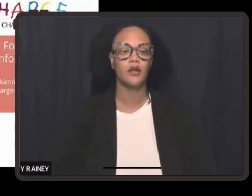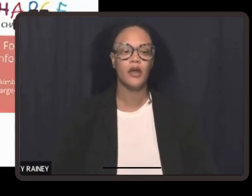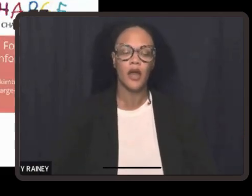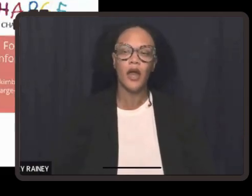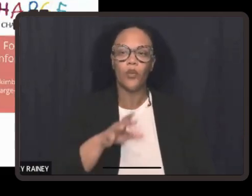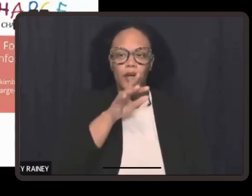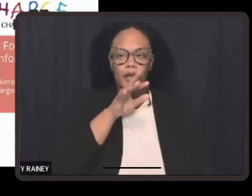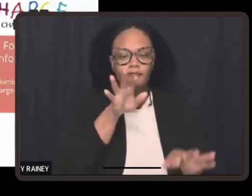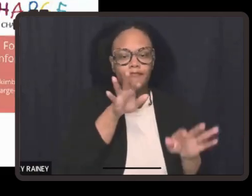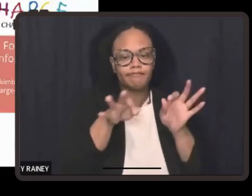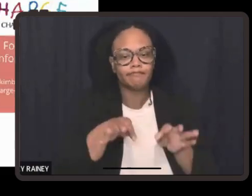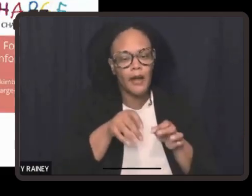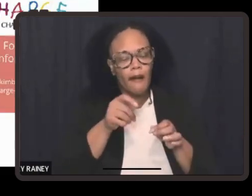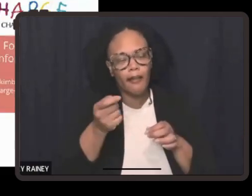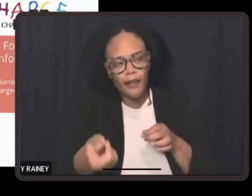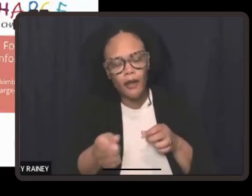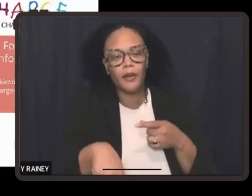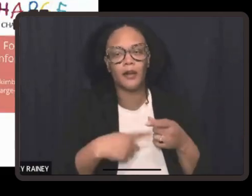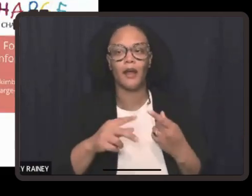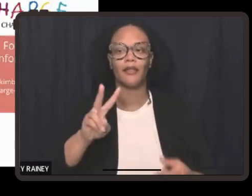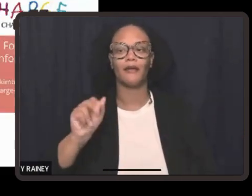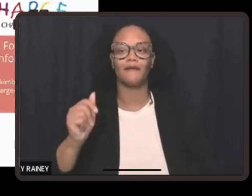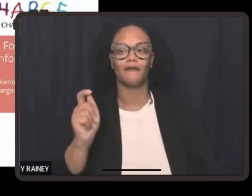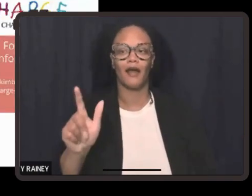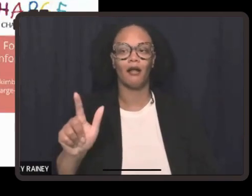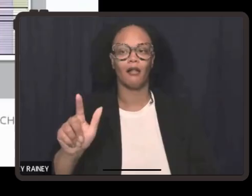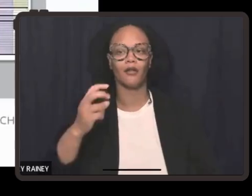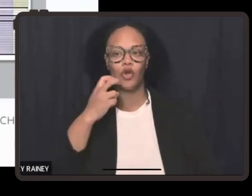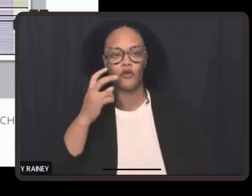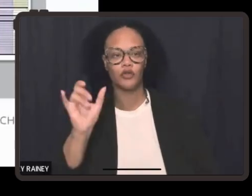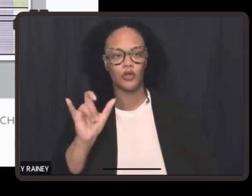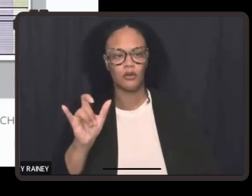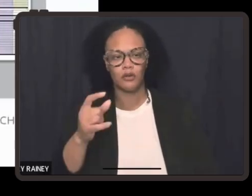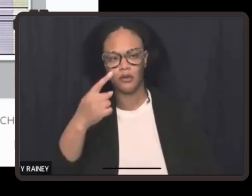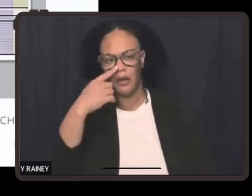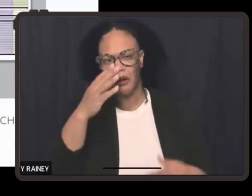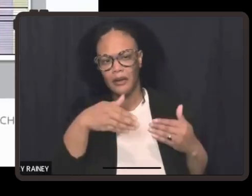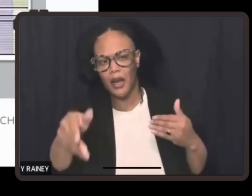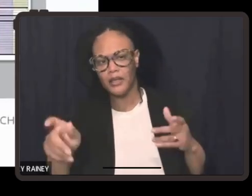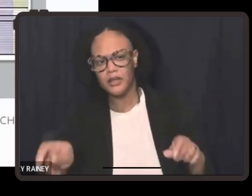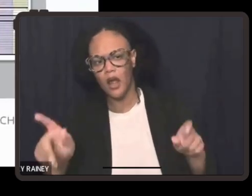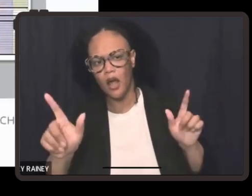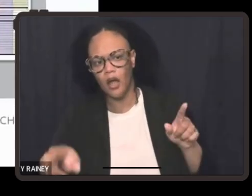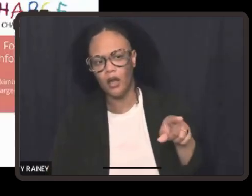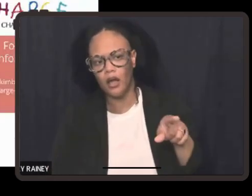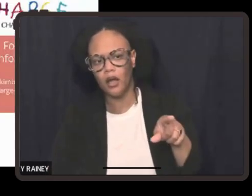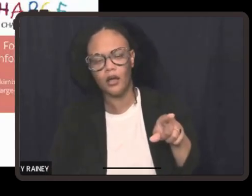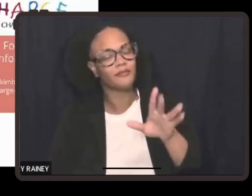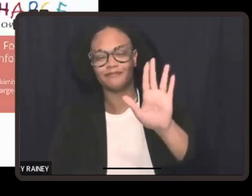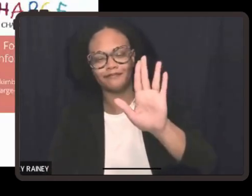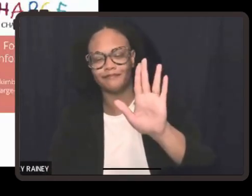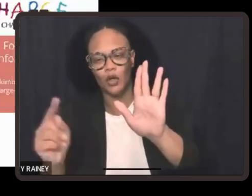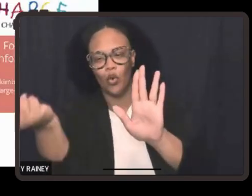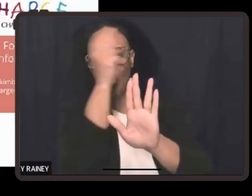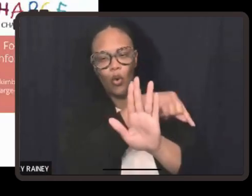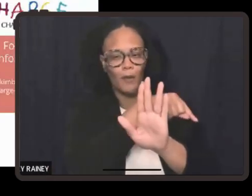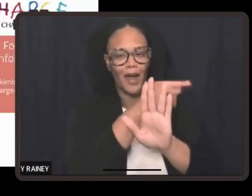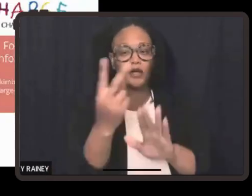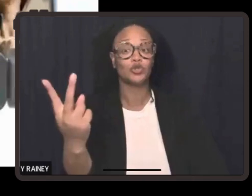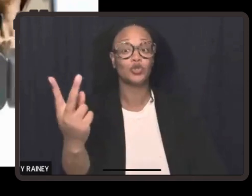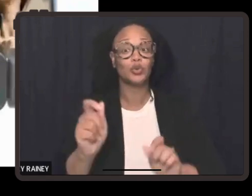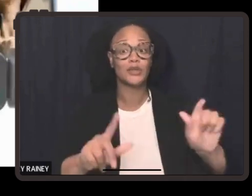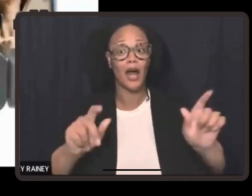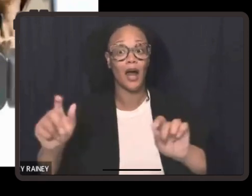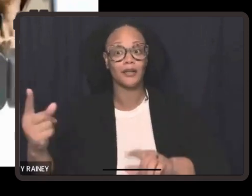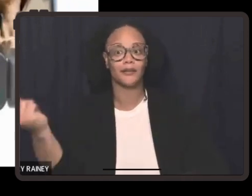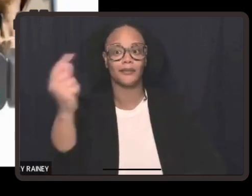there. But can you just do the next slide? I want to see where we are next after that. No, go back 2 slides actually. If you can go